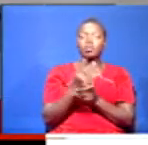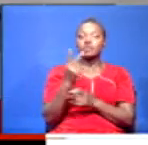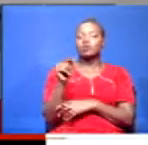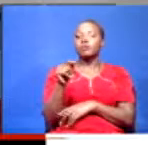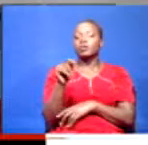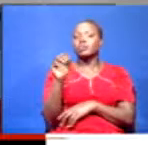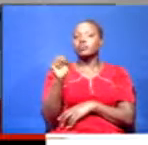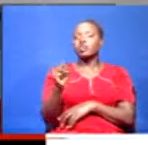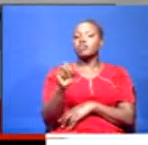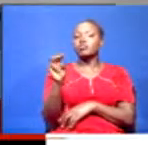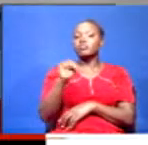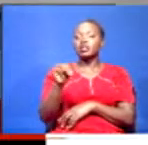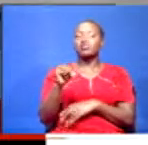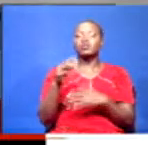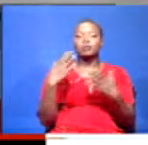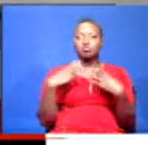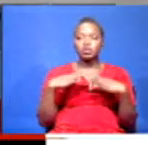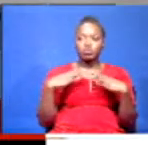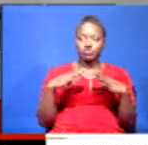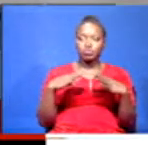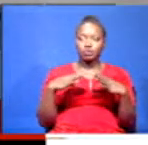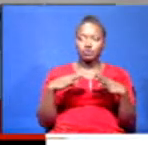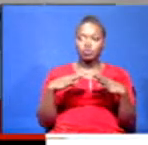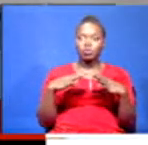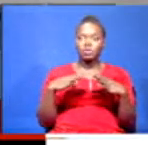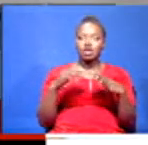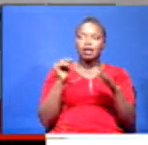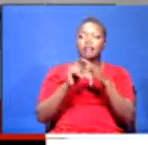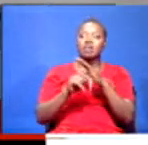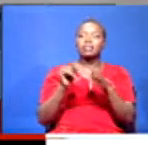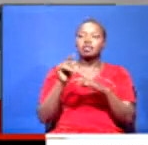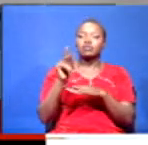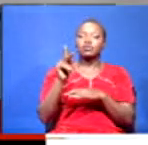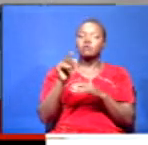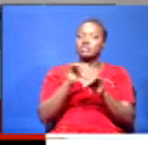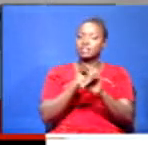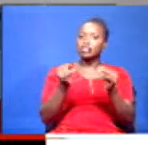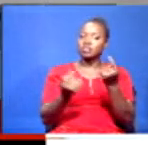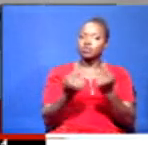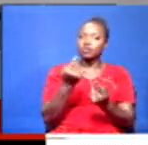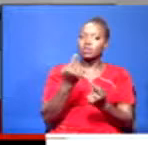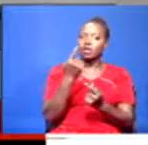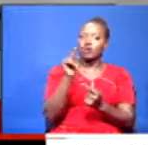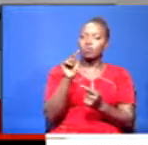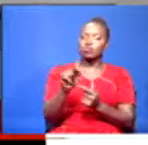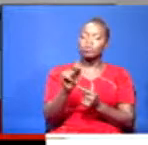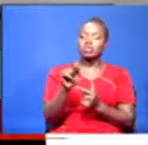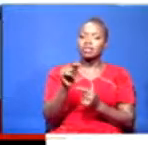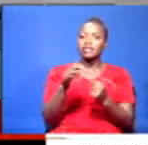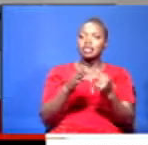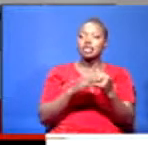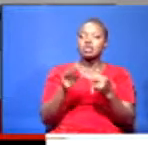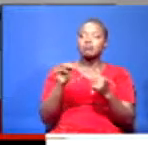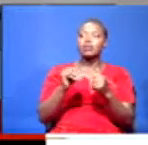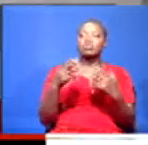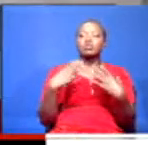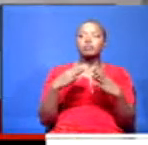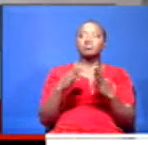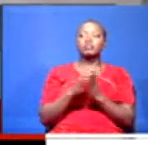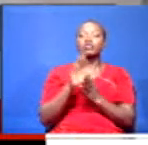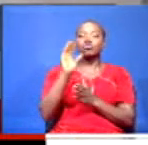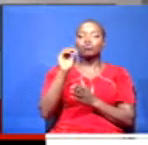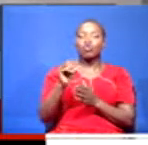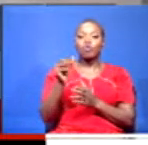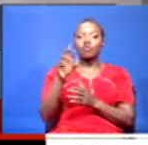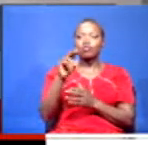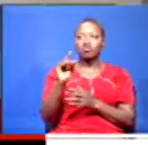million people reaching access to clean cooking, and 1.9 million people gaining access to off-grid solar.